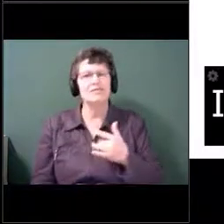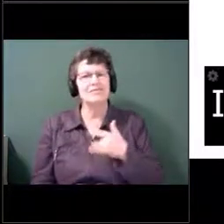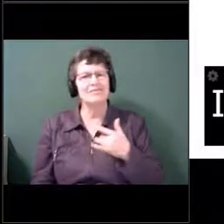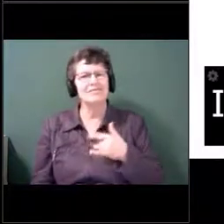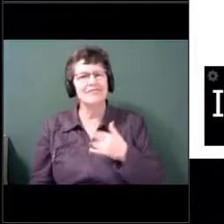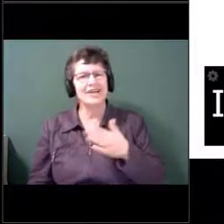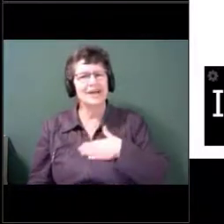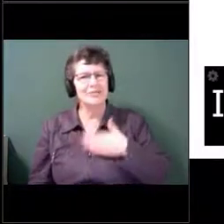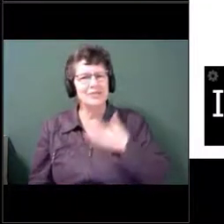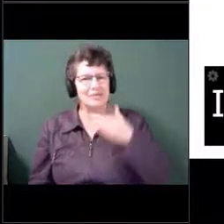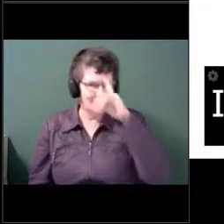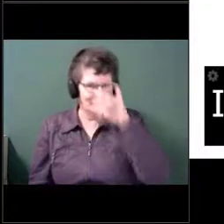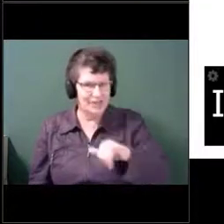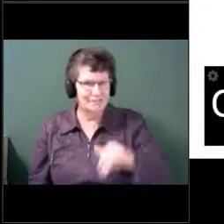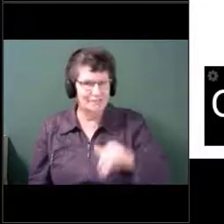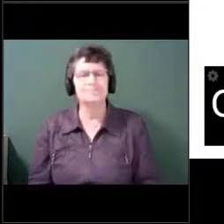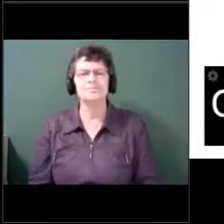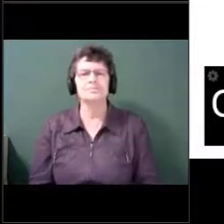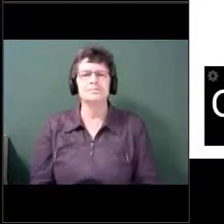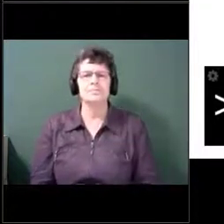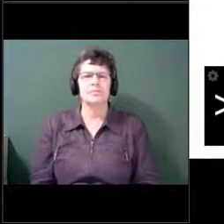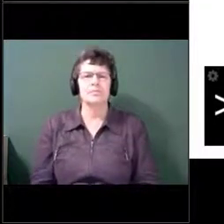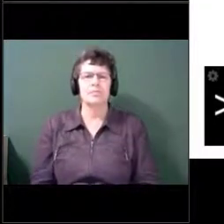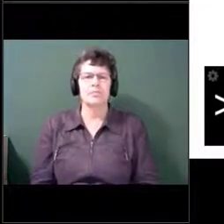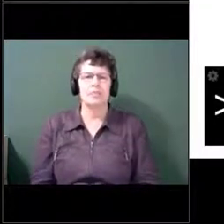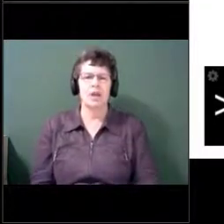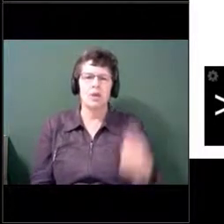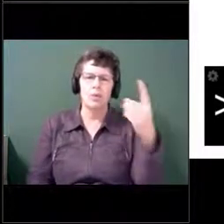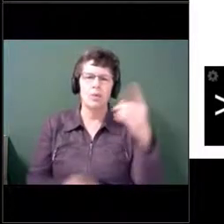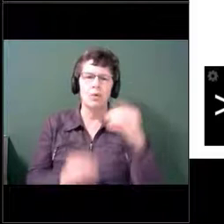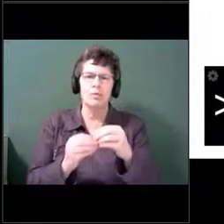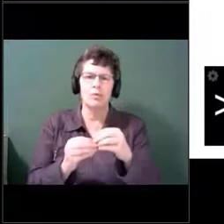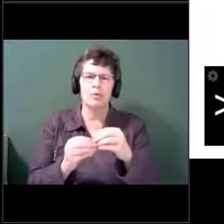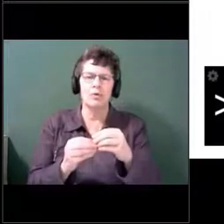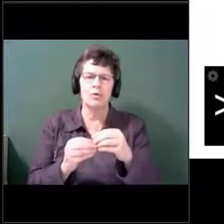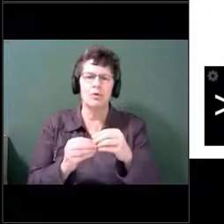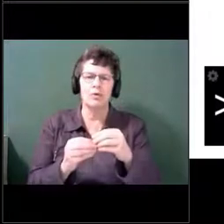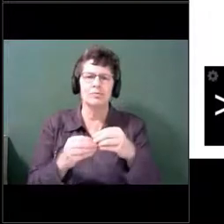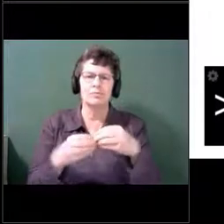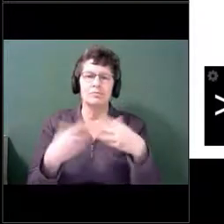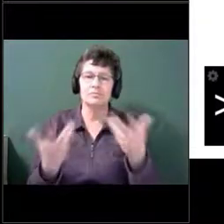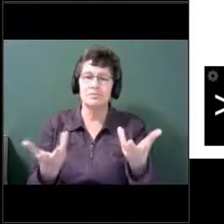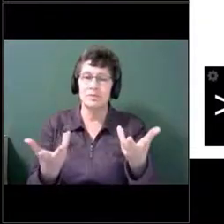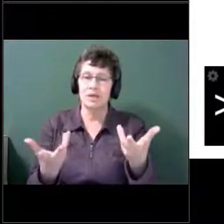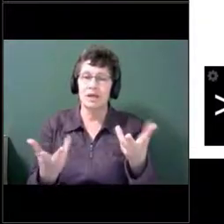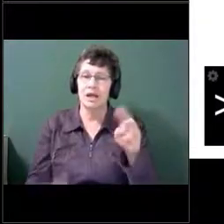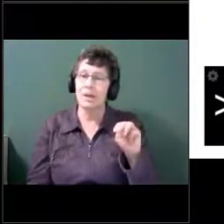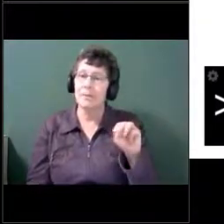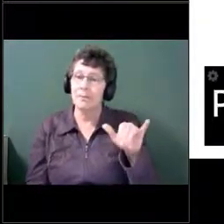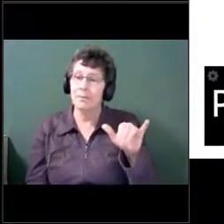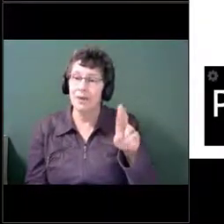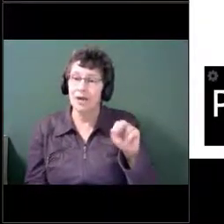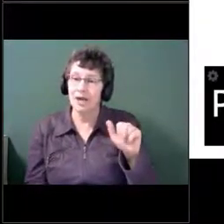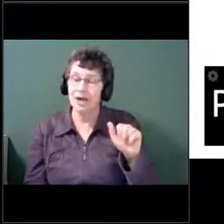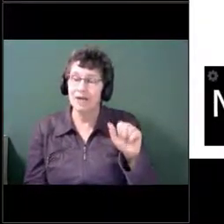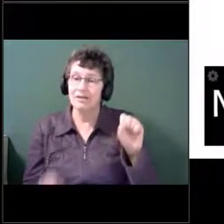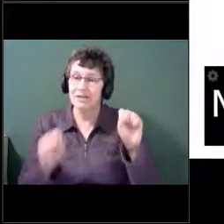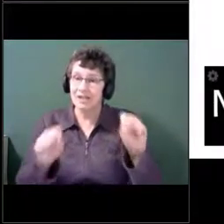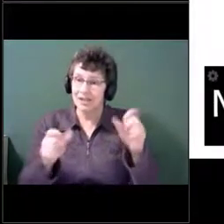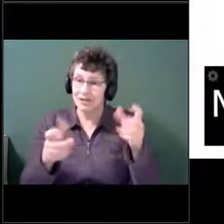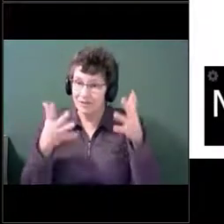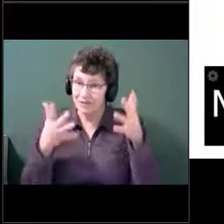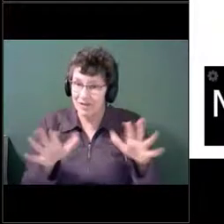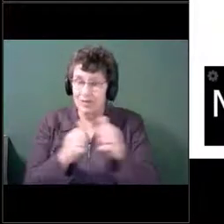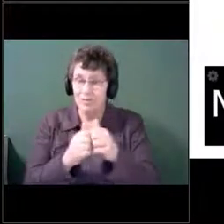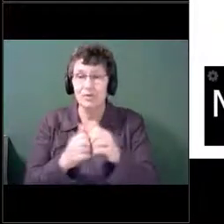I think there's one more slide with a poem. So Myrna, would you like to close us off with your final